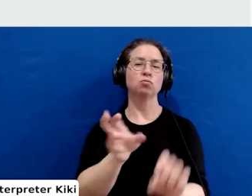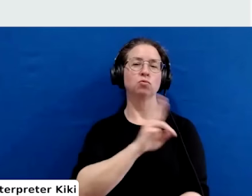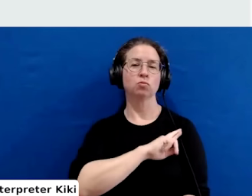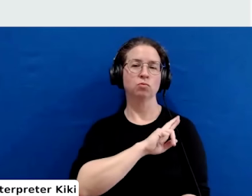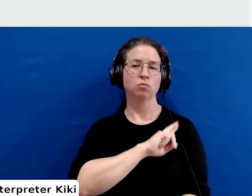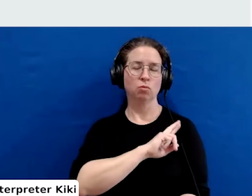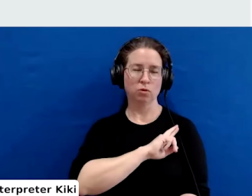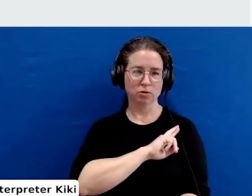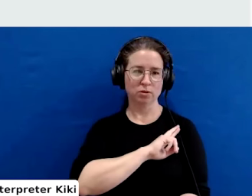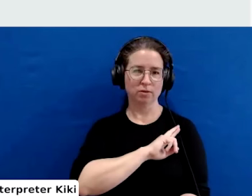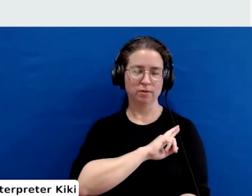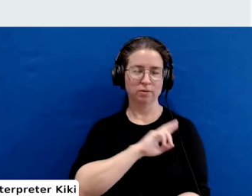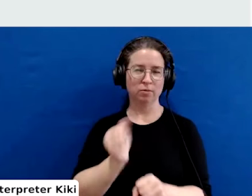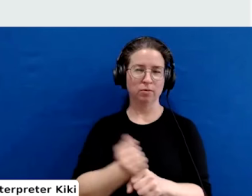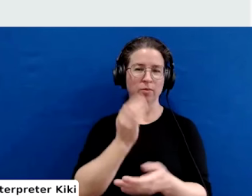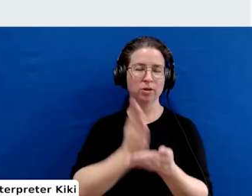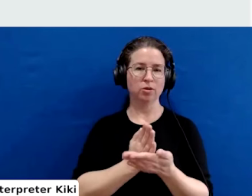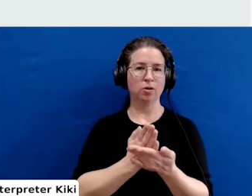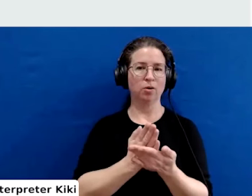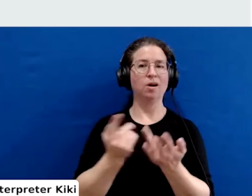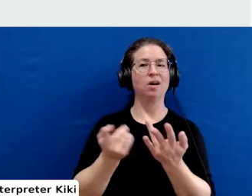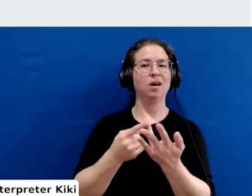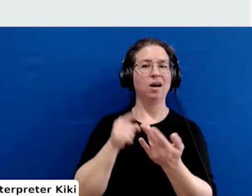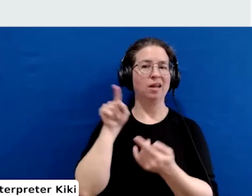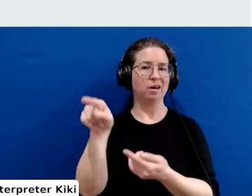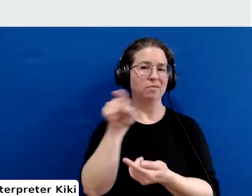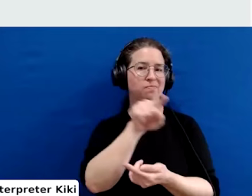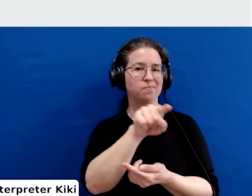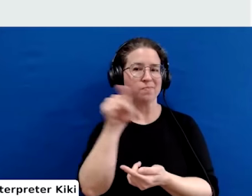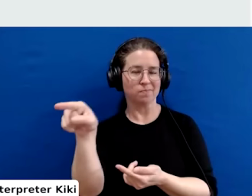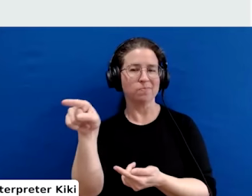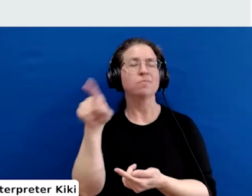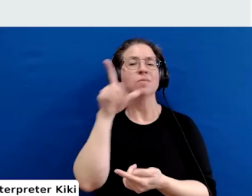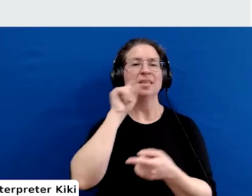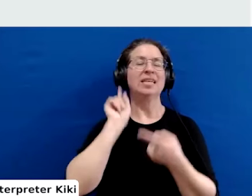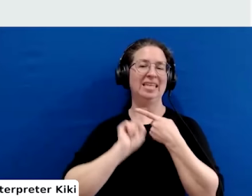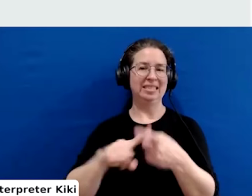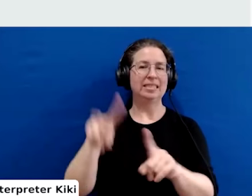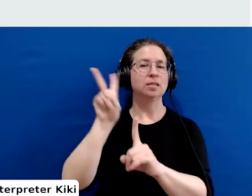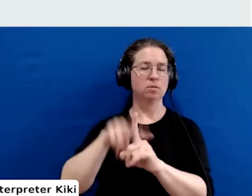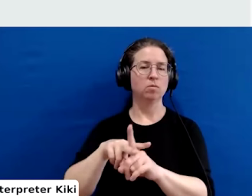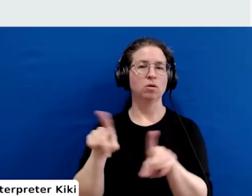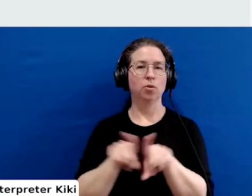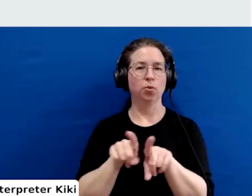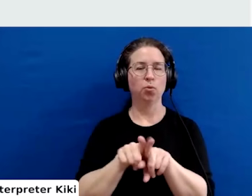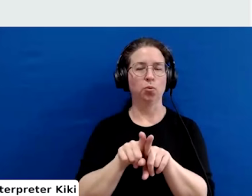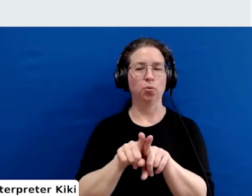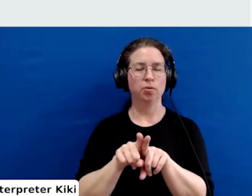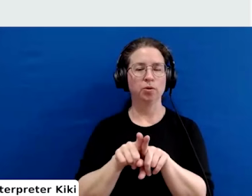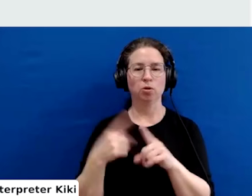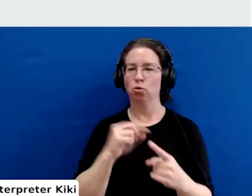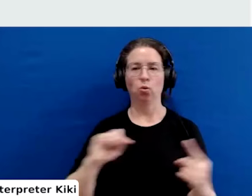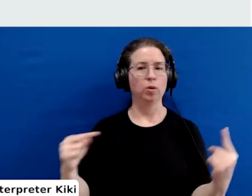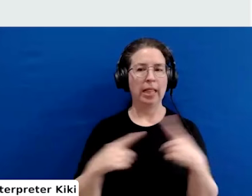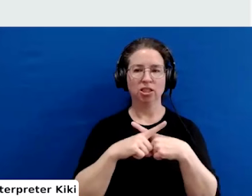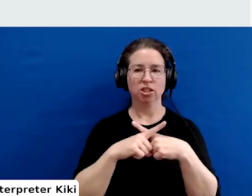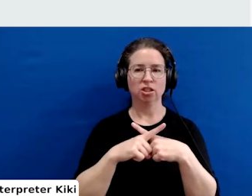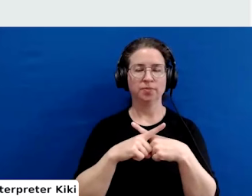as an Elevate scholar to ensure that you are eligible for any other scholarship that you